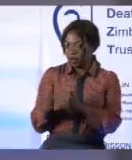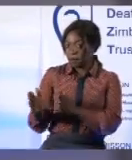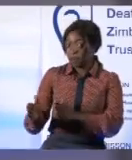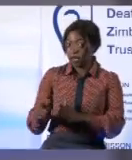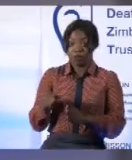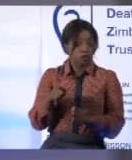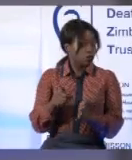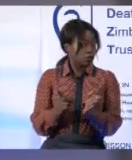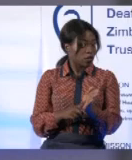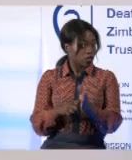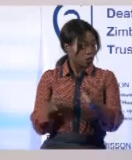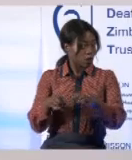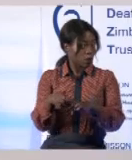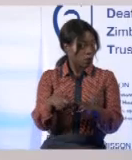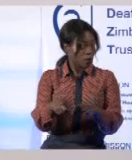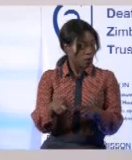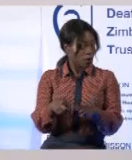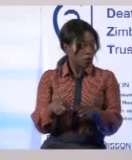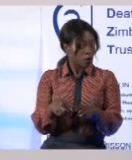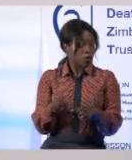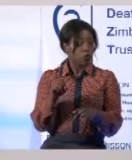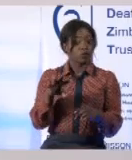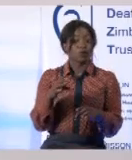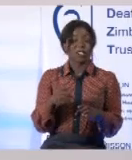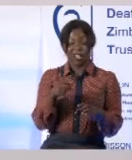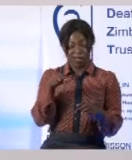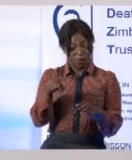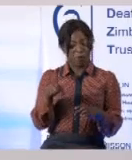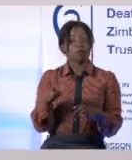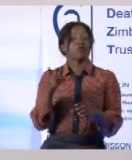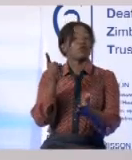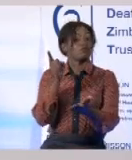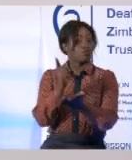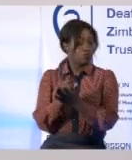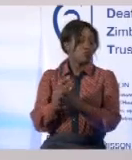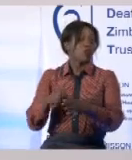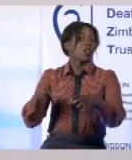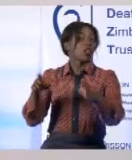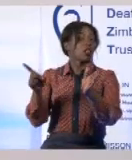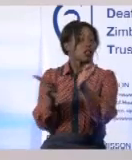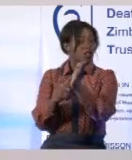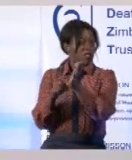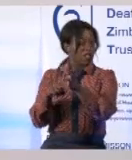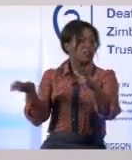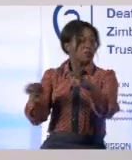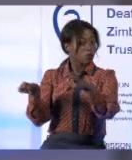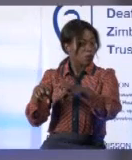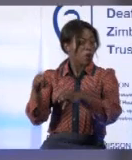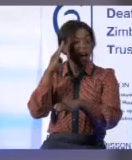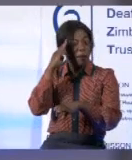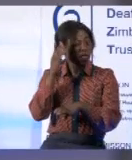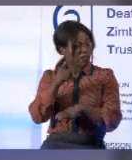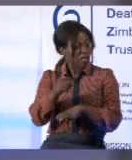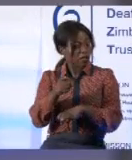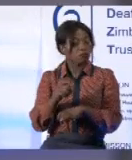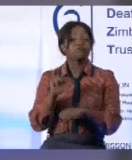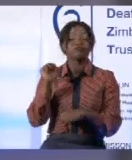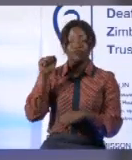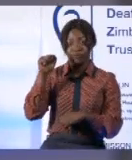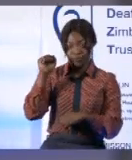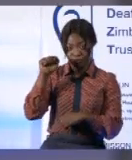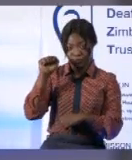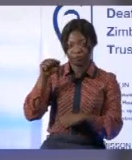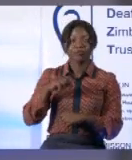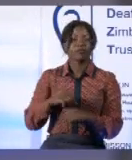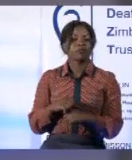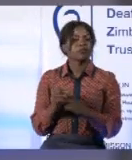Yeah. So He had sex work earmarked as being. That's what you believe. Yeah, that's what I believe. And then